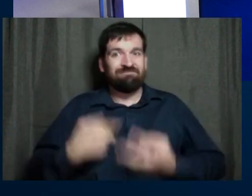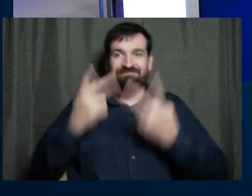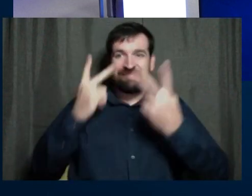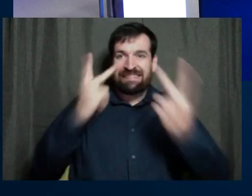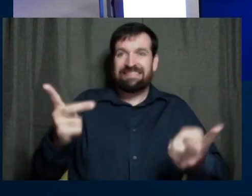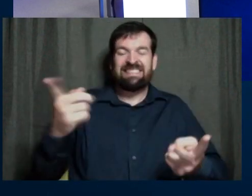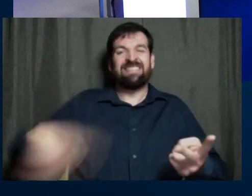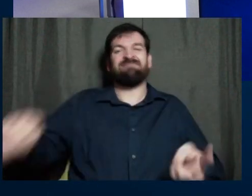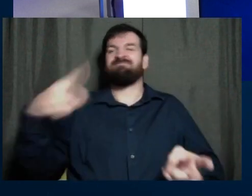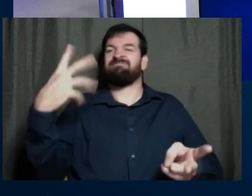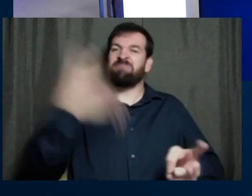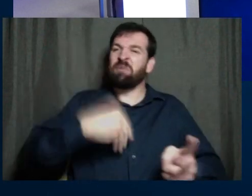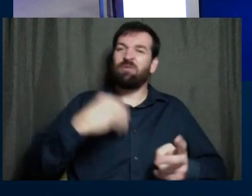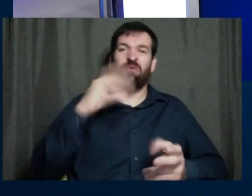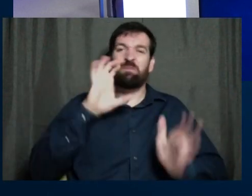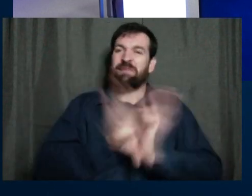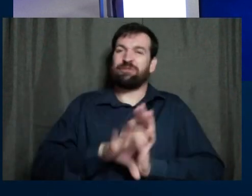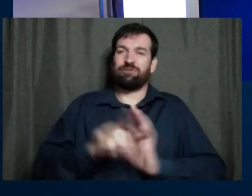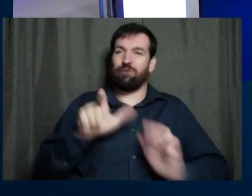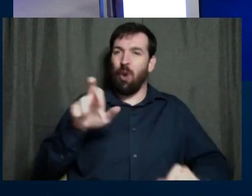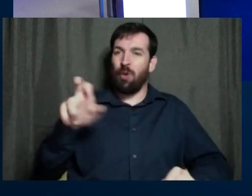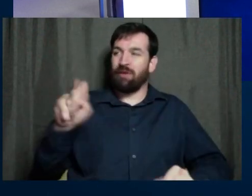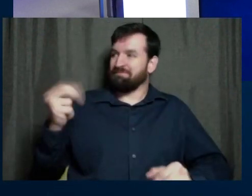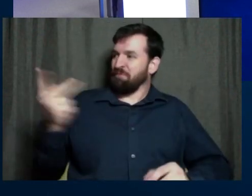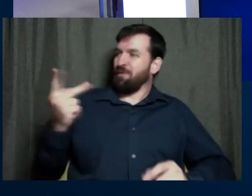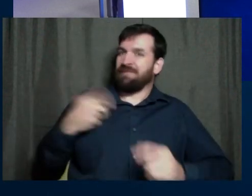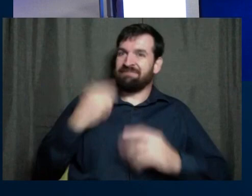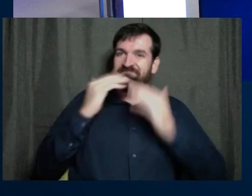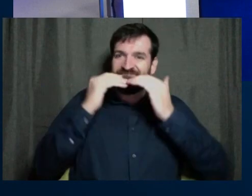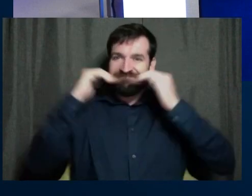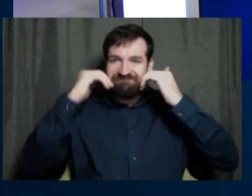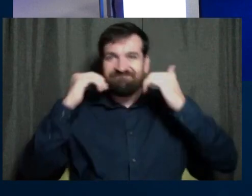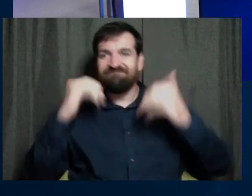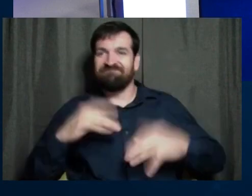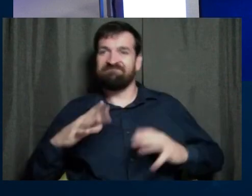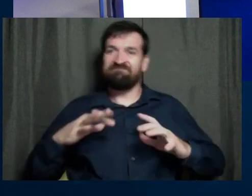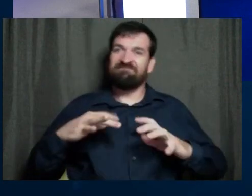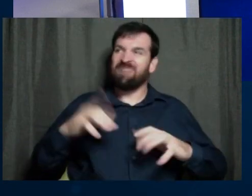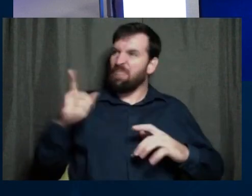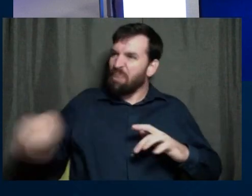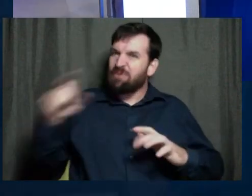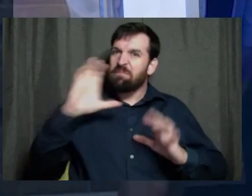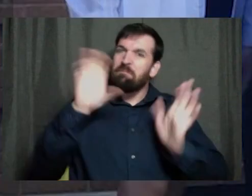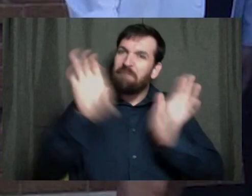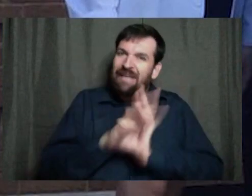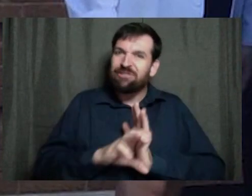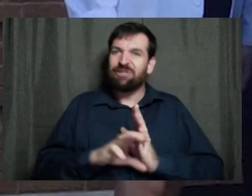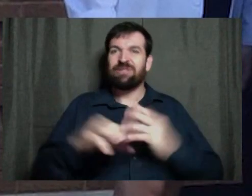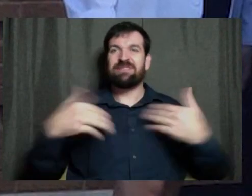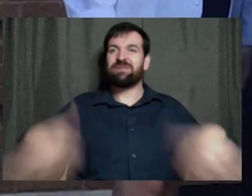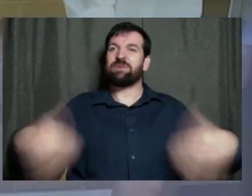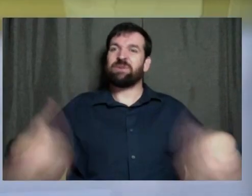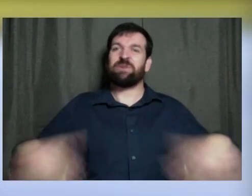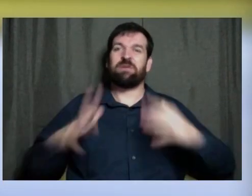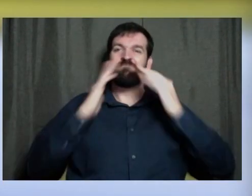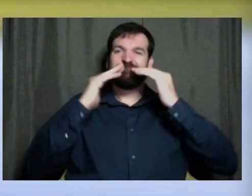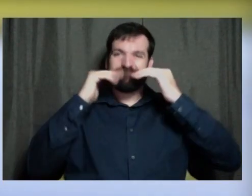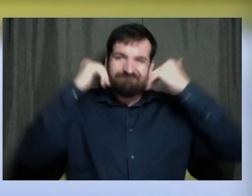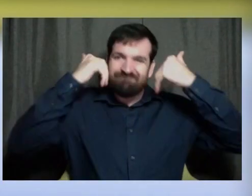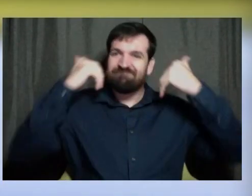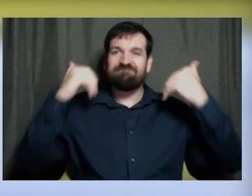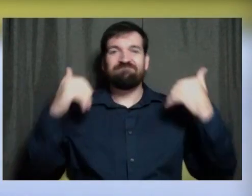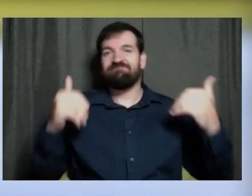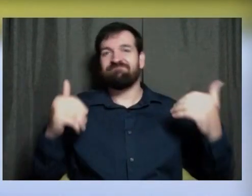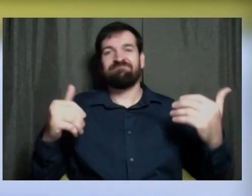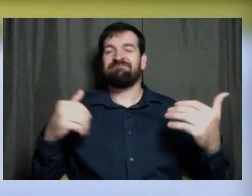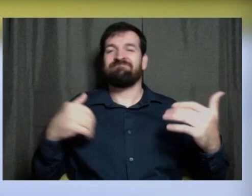pictures of Lauren. Oh, you and I were both beaming and smiling as we were watching that. I looked at you. I said, those pictures of her just ear to ear smiling and just seeing the bright side